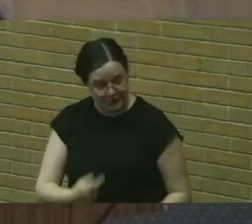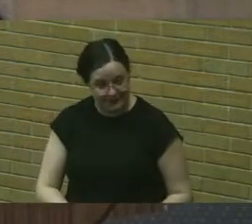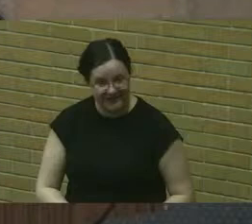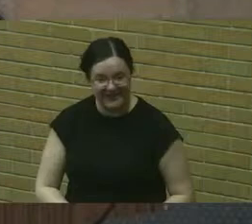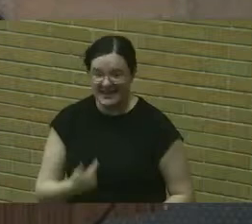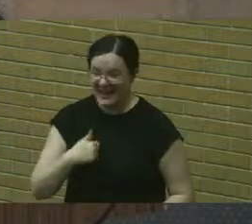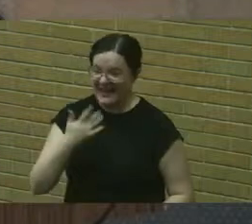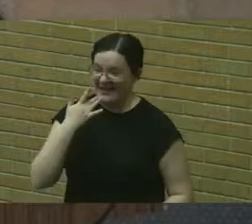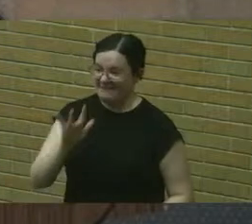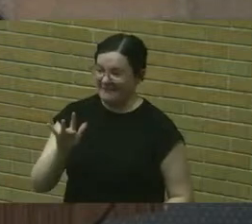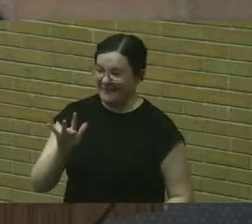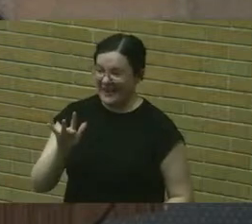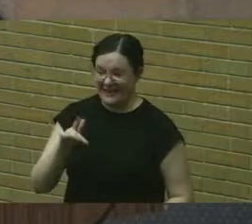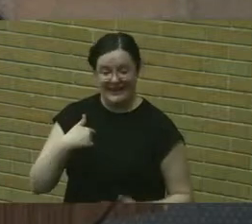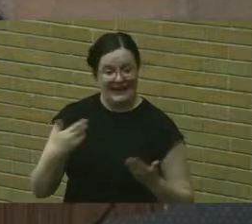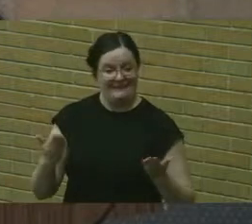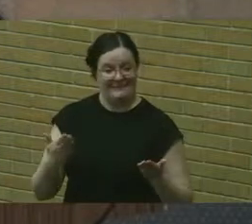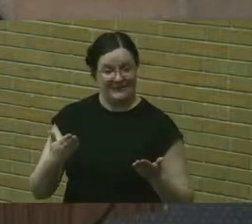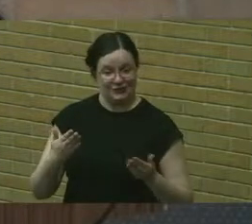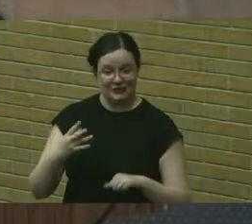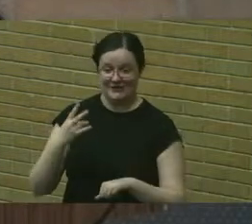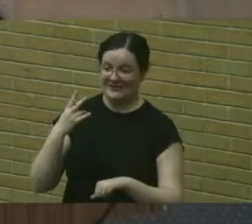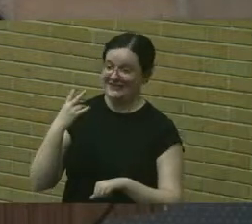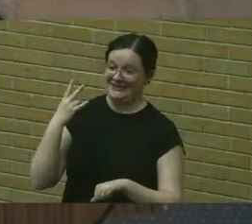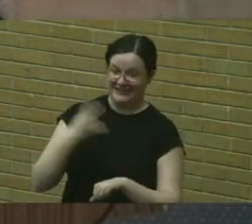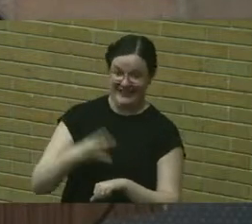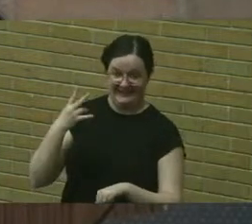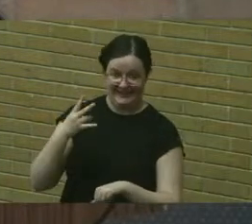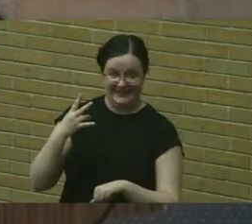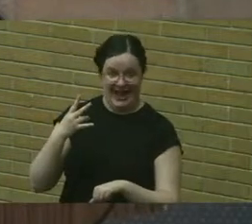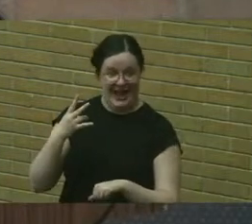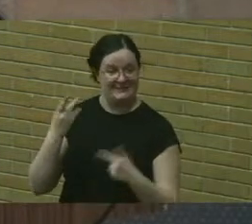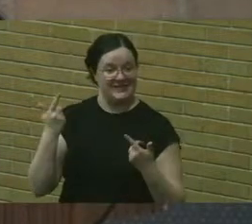times. And yes, I've got a bubble around me.